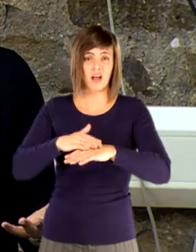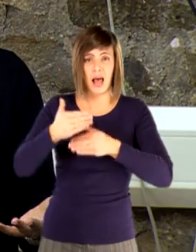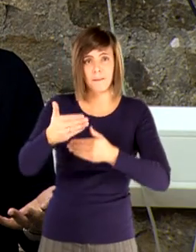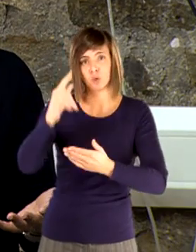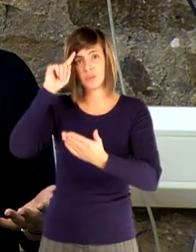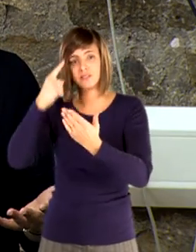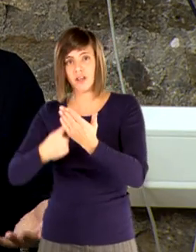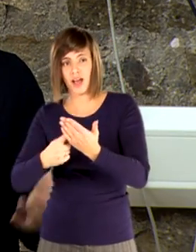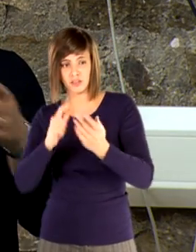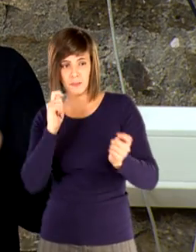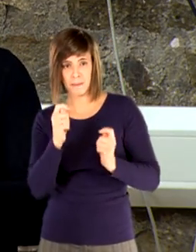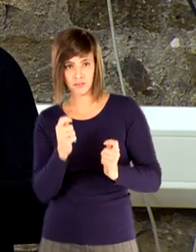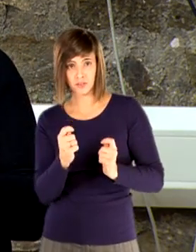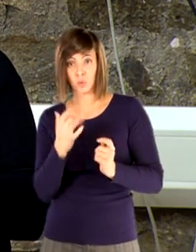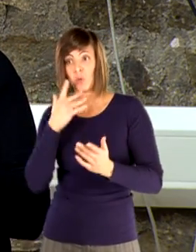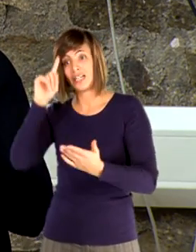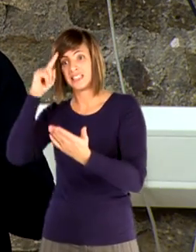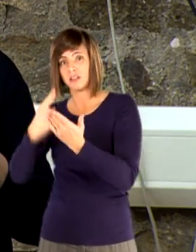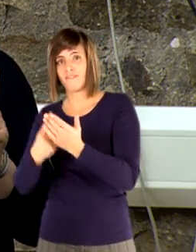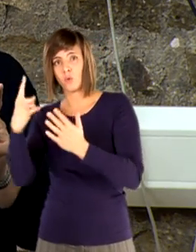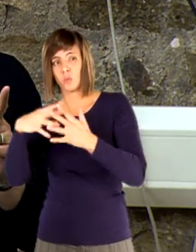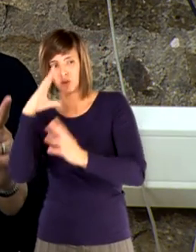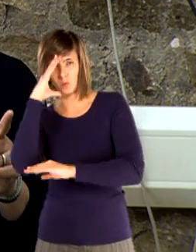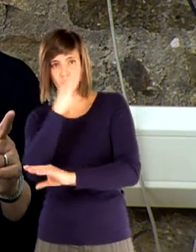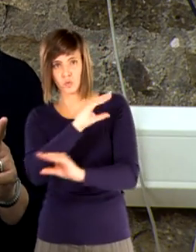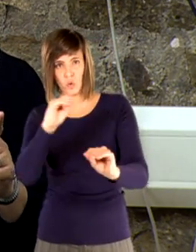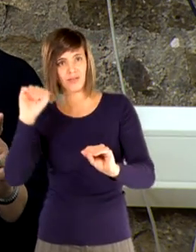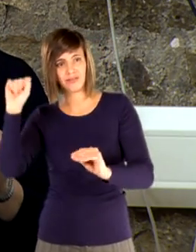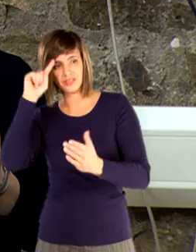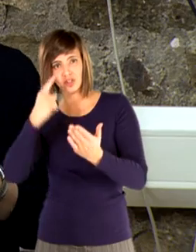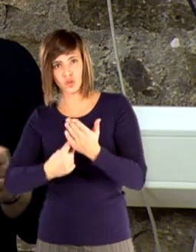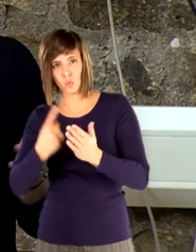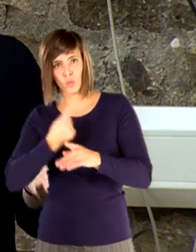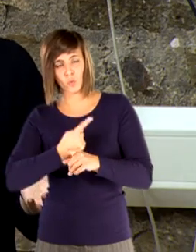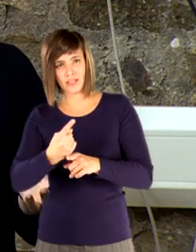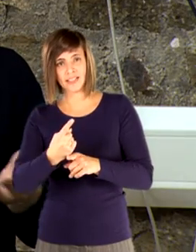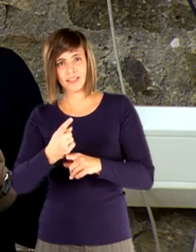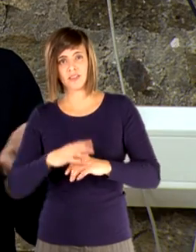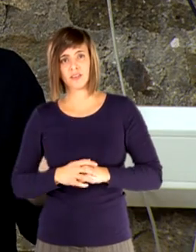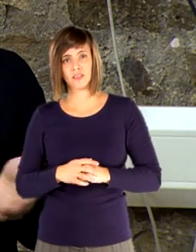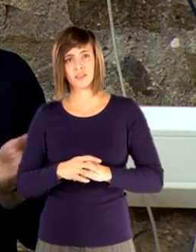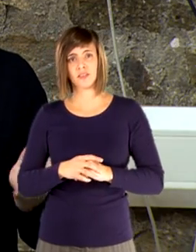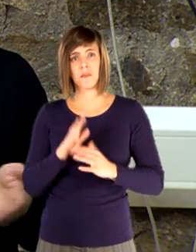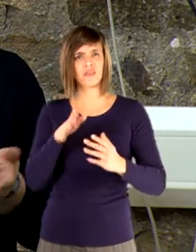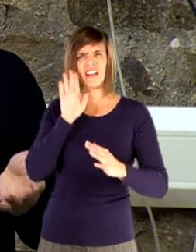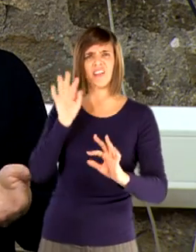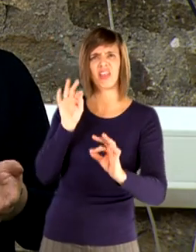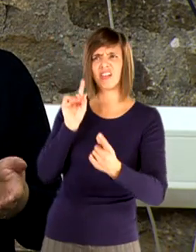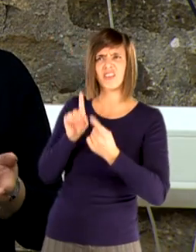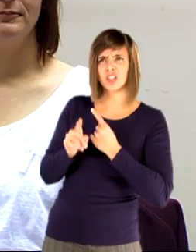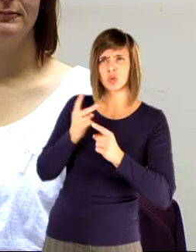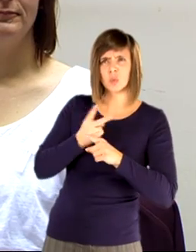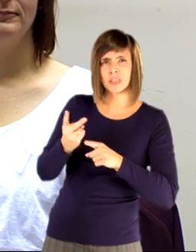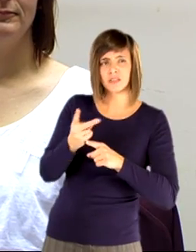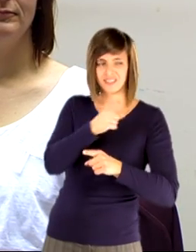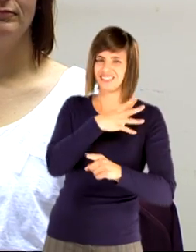time, shall we say, to make a decision. Once they've made the decision, they've got a week in which to communicate that to you. But to be sensible, I think if you don't get a response from them